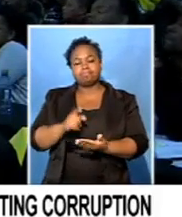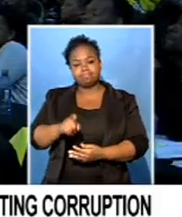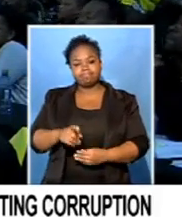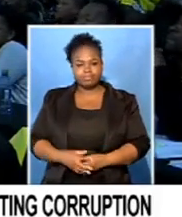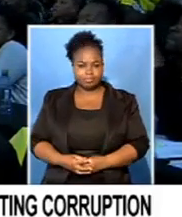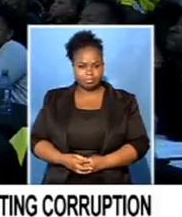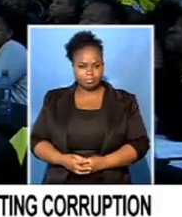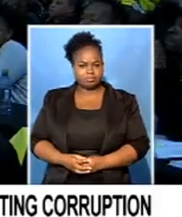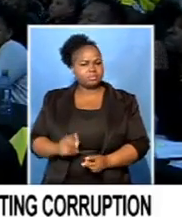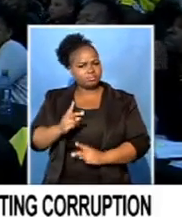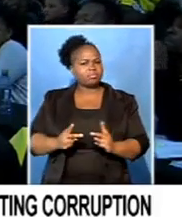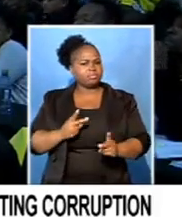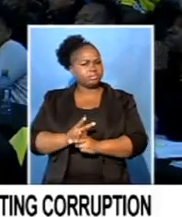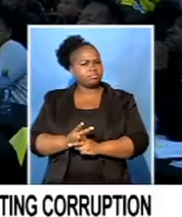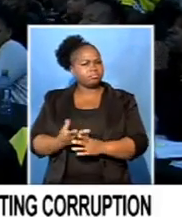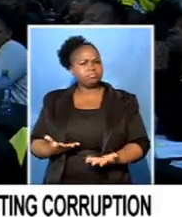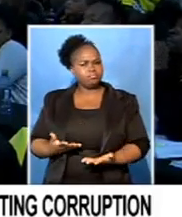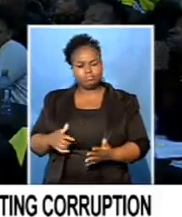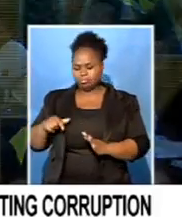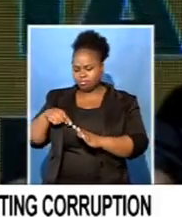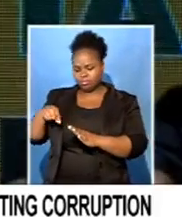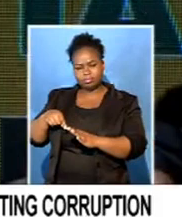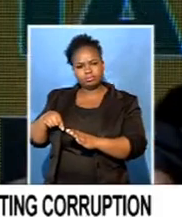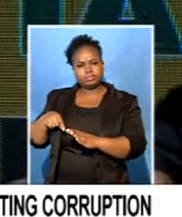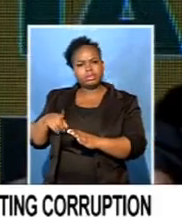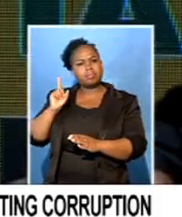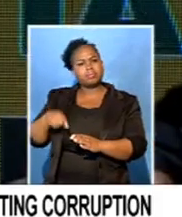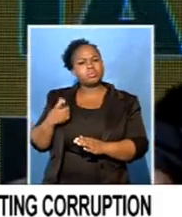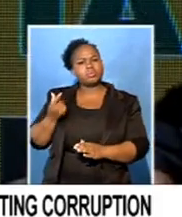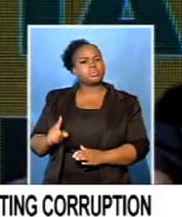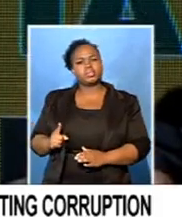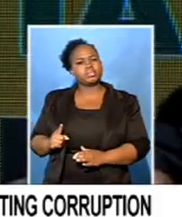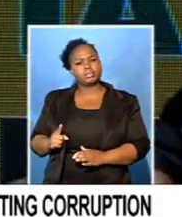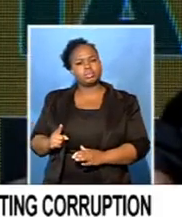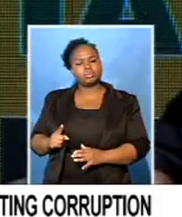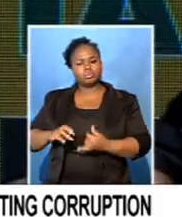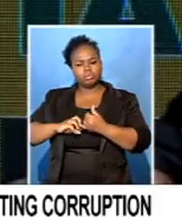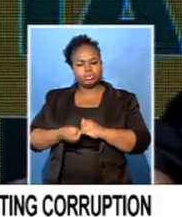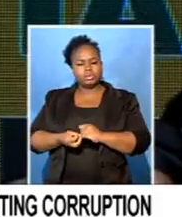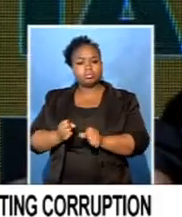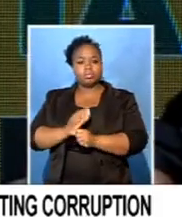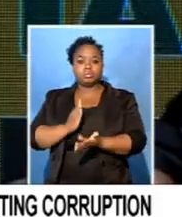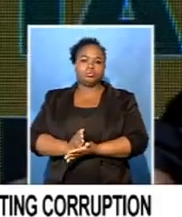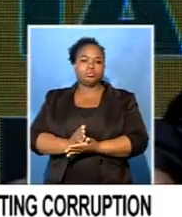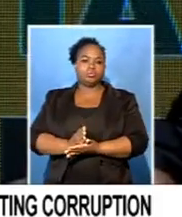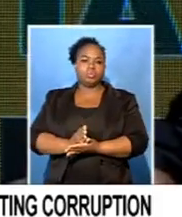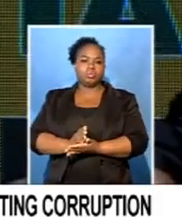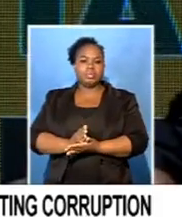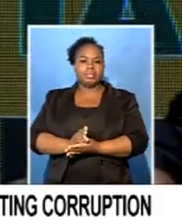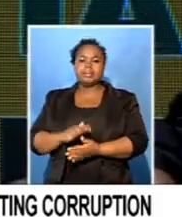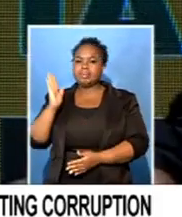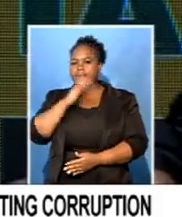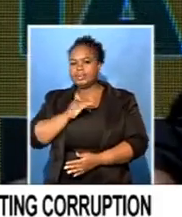And what else the ANC must do to advance the vision of a